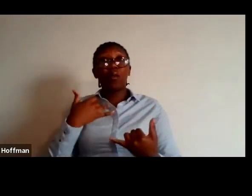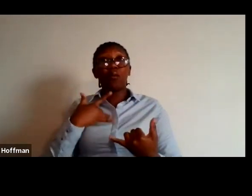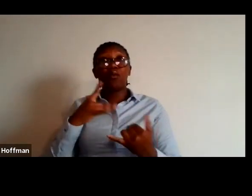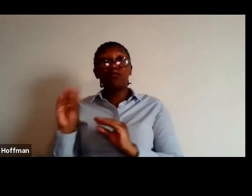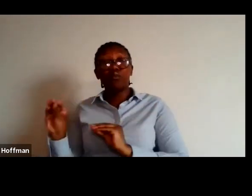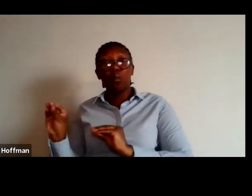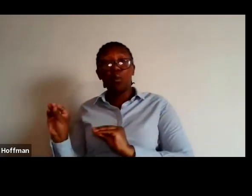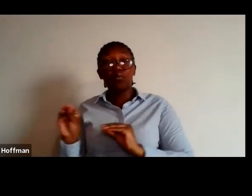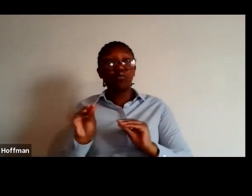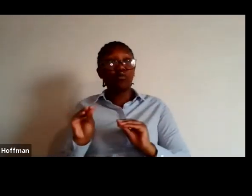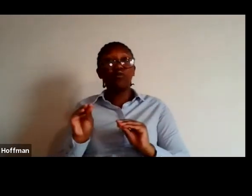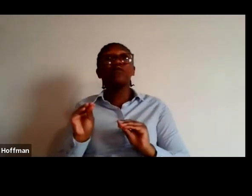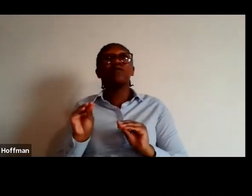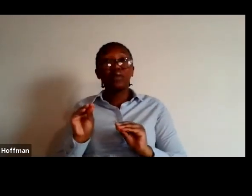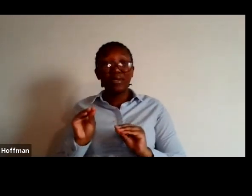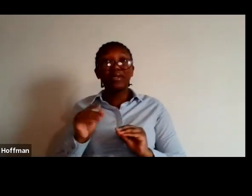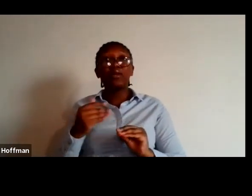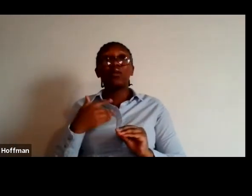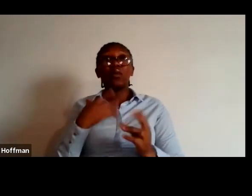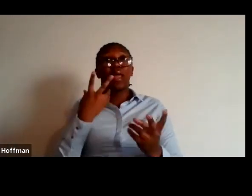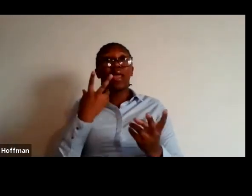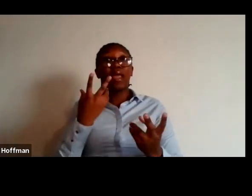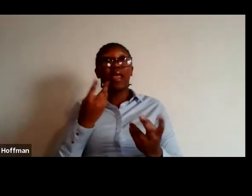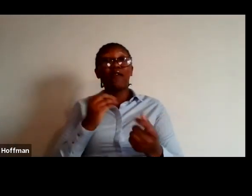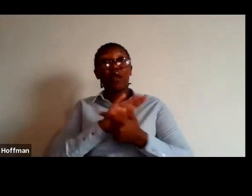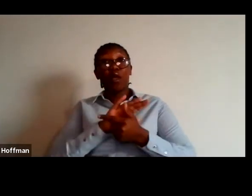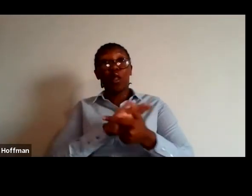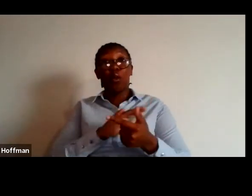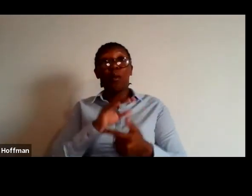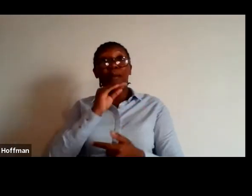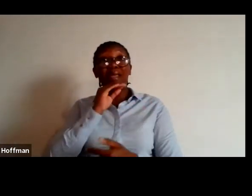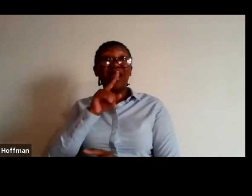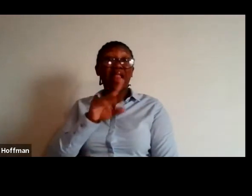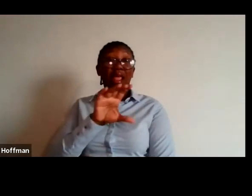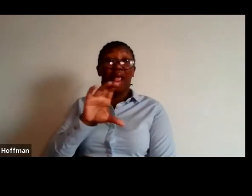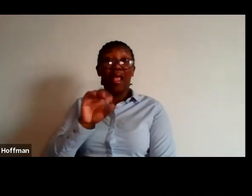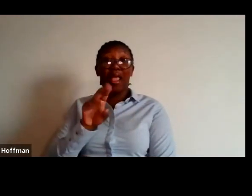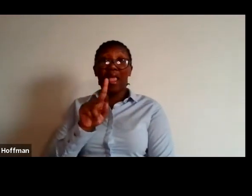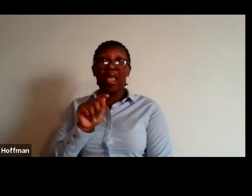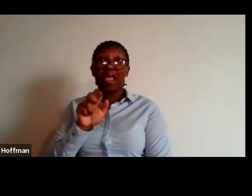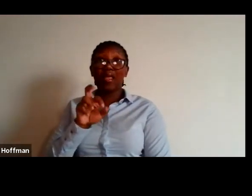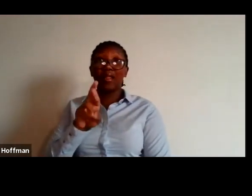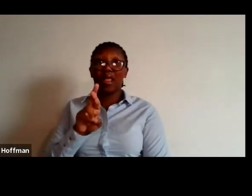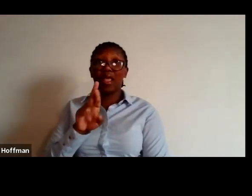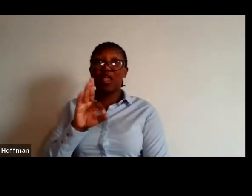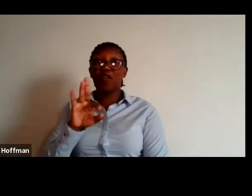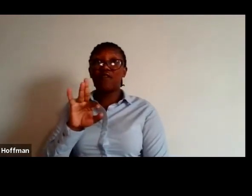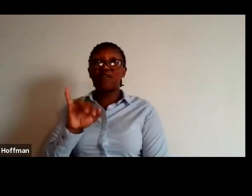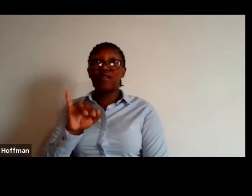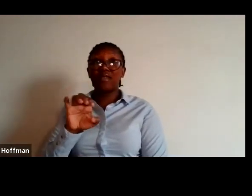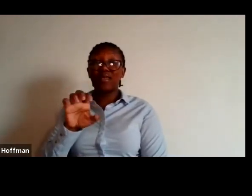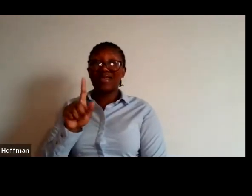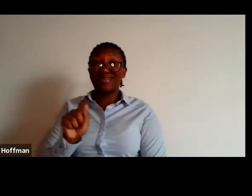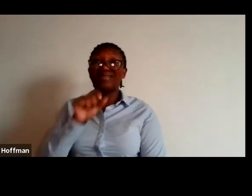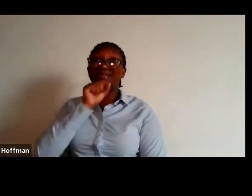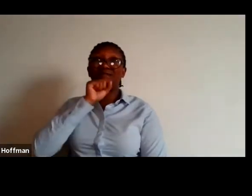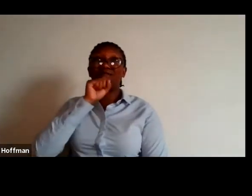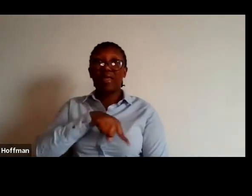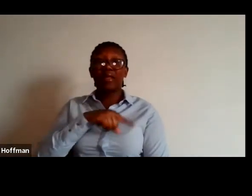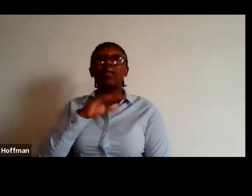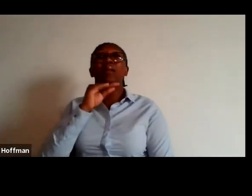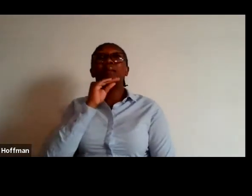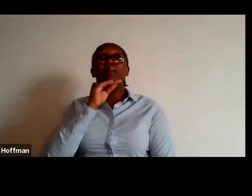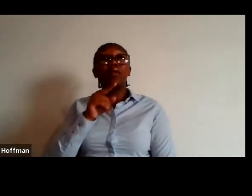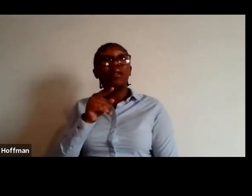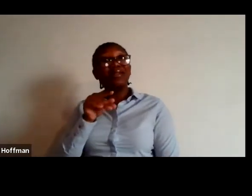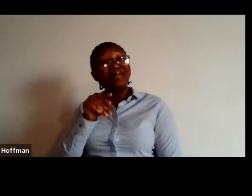goods. Counterfeit is not just one of the few crimes against the owners of intellectual property, but it is